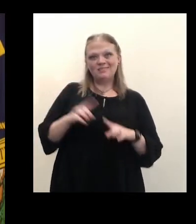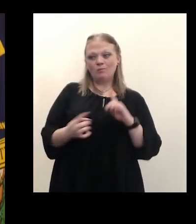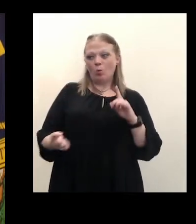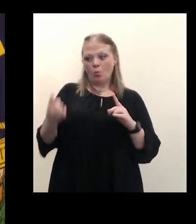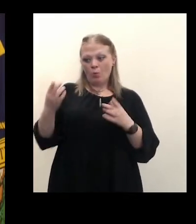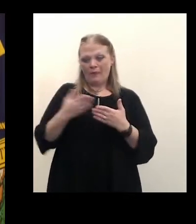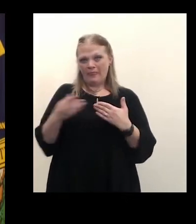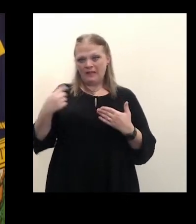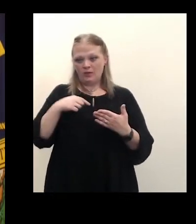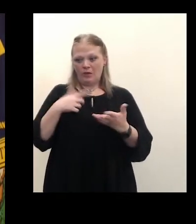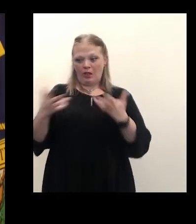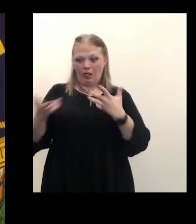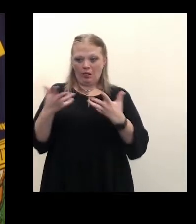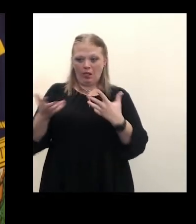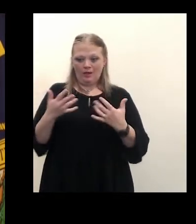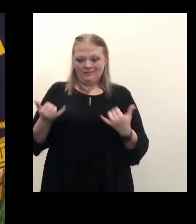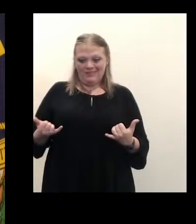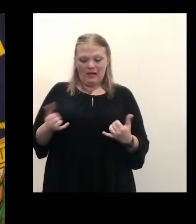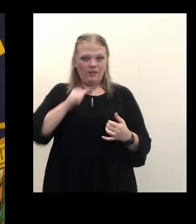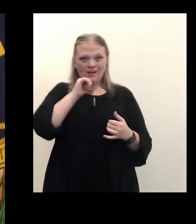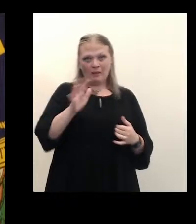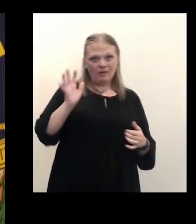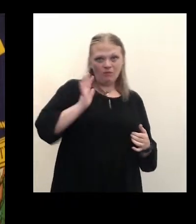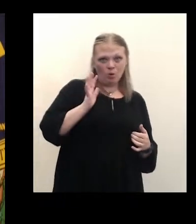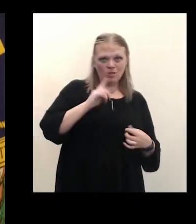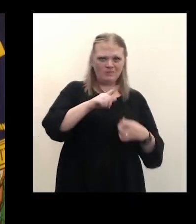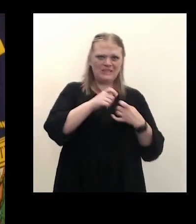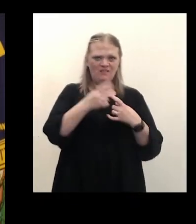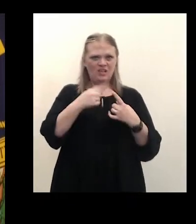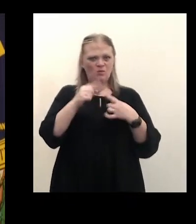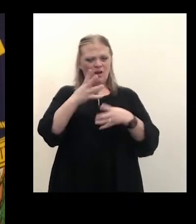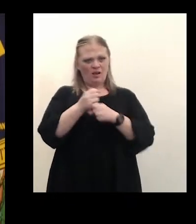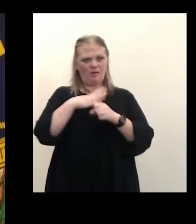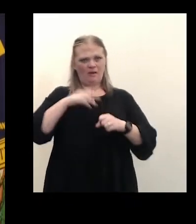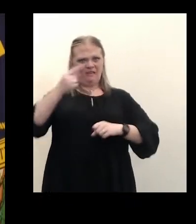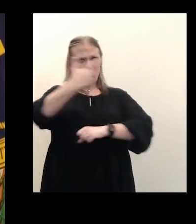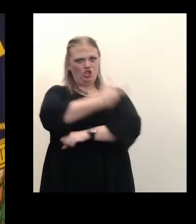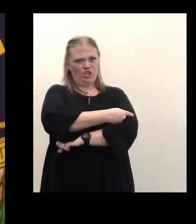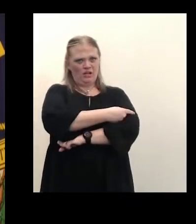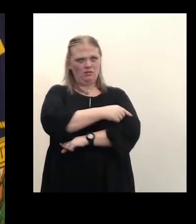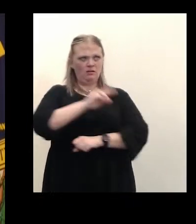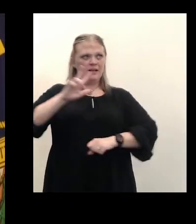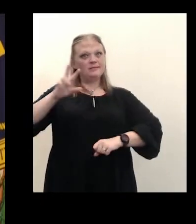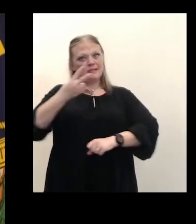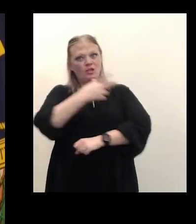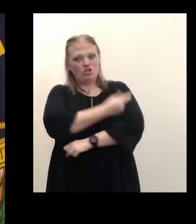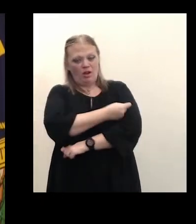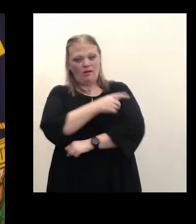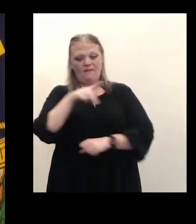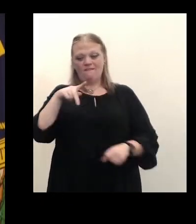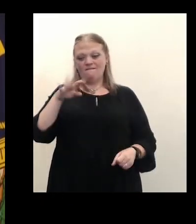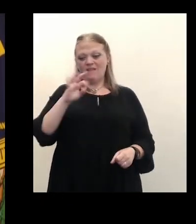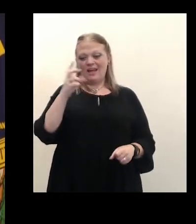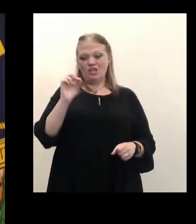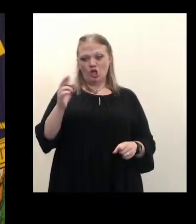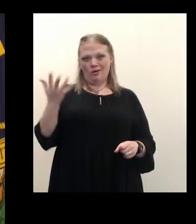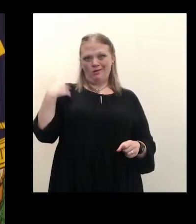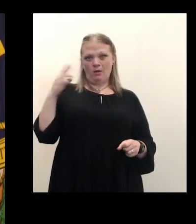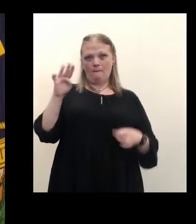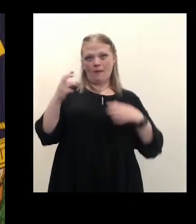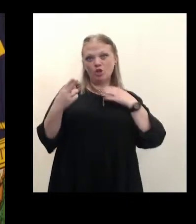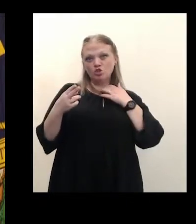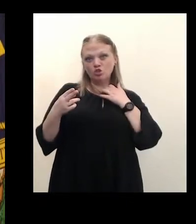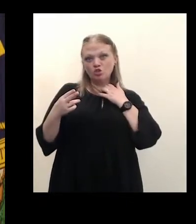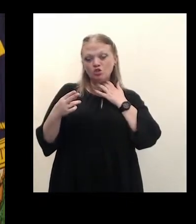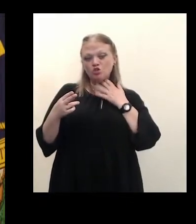now that we weren't dealing with, especially when I got my first dose and second dose of the Pfizer vaccine back in March, they